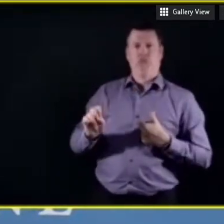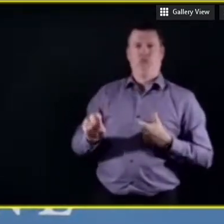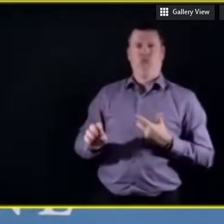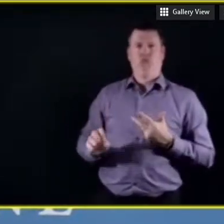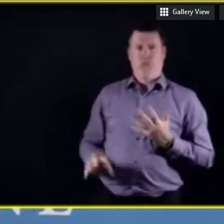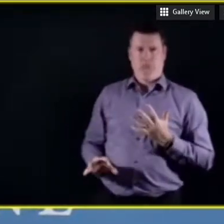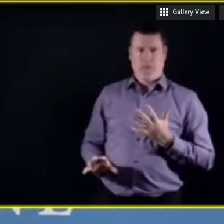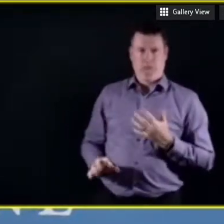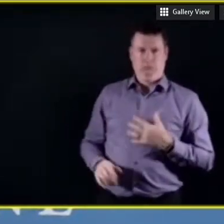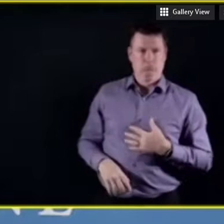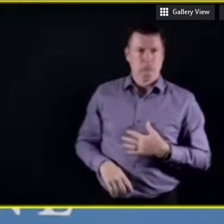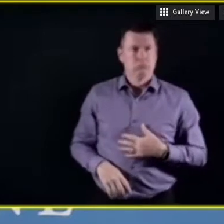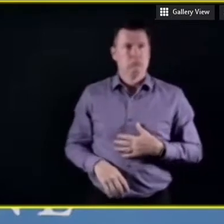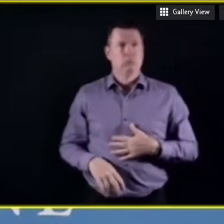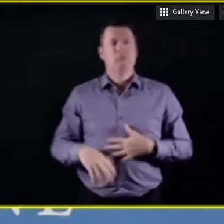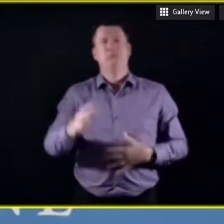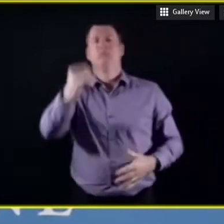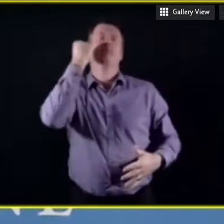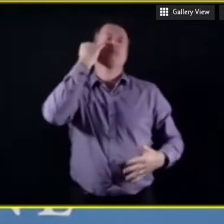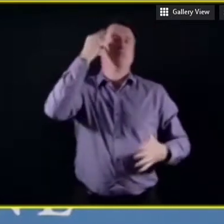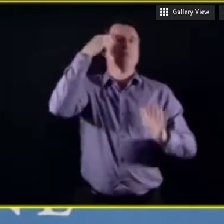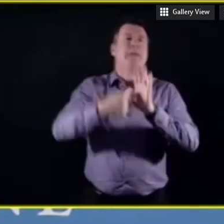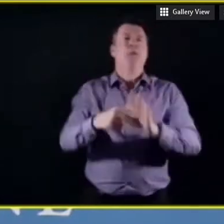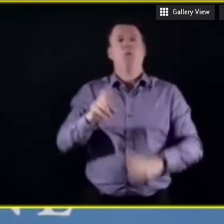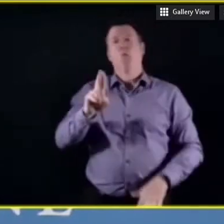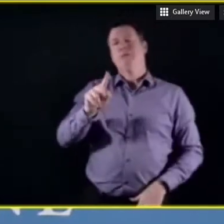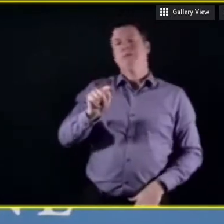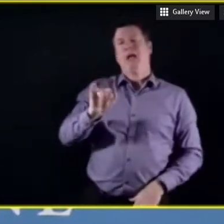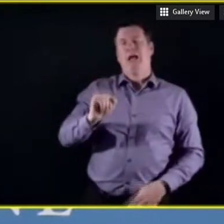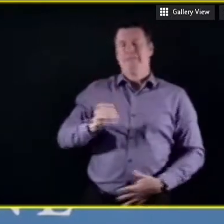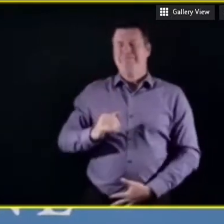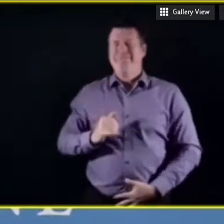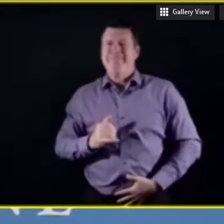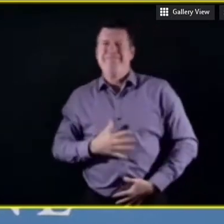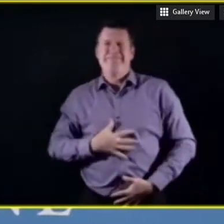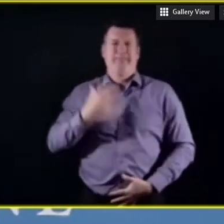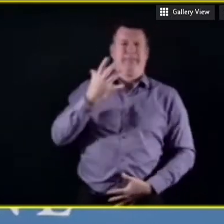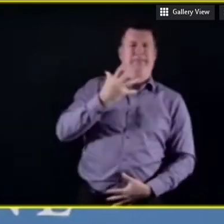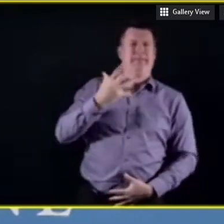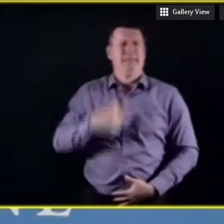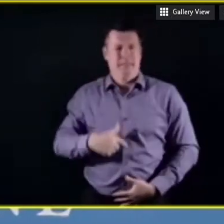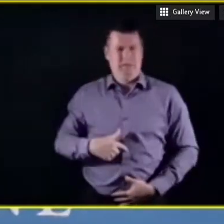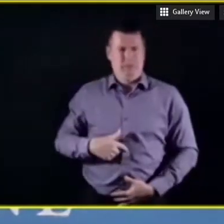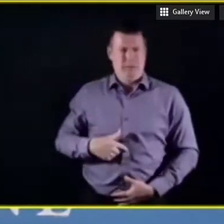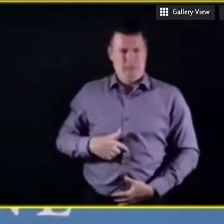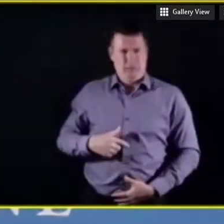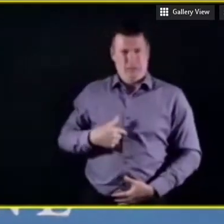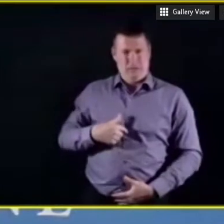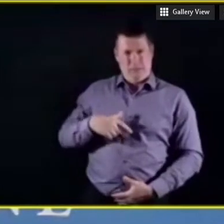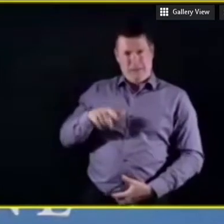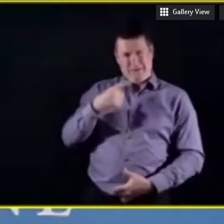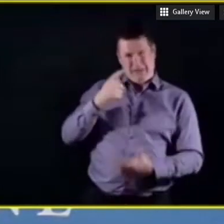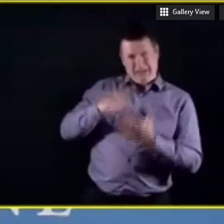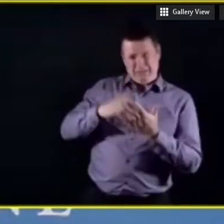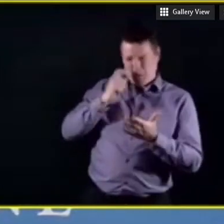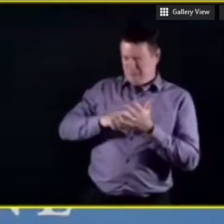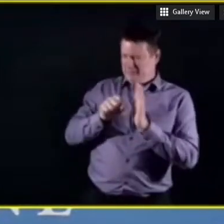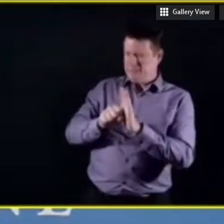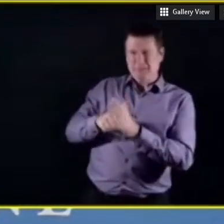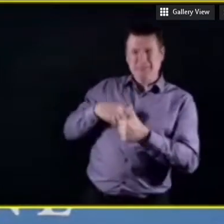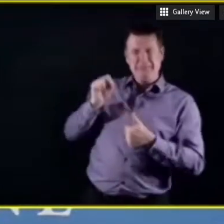nurse practitioner or a physician assistant. We think that mode of care is going to stay with